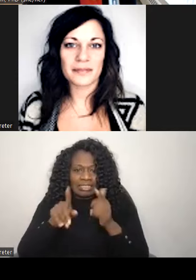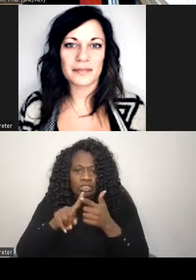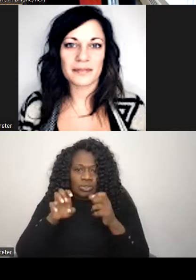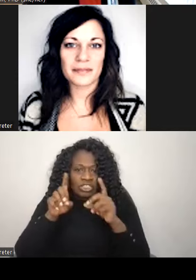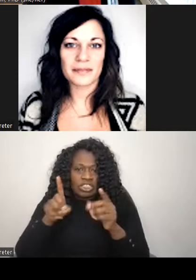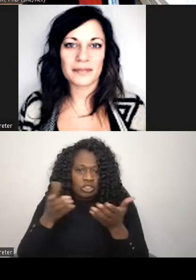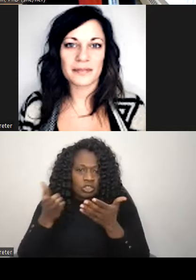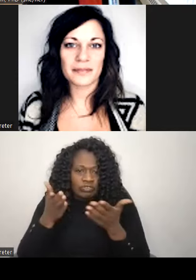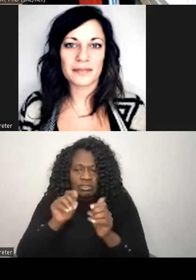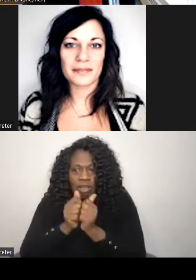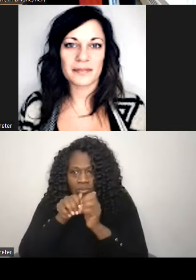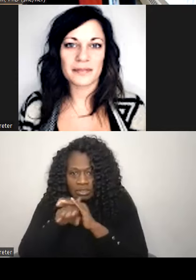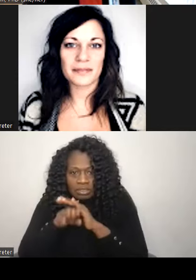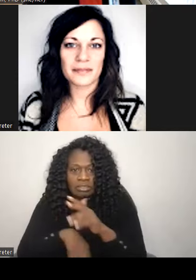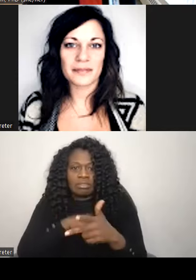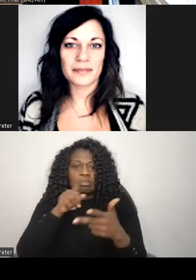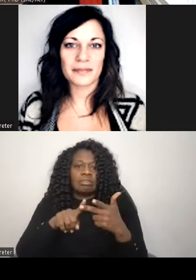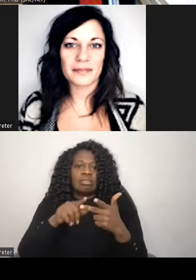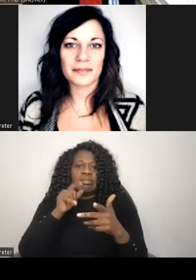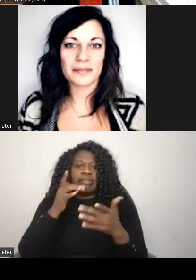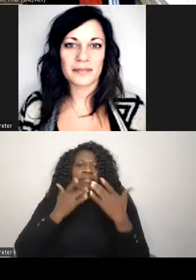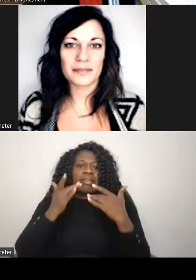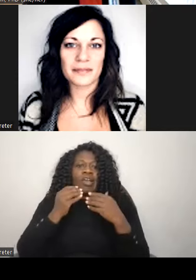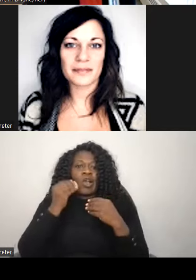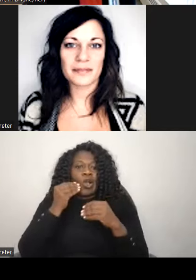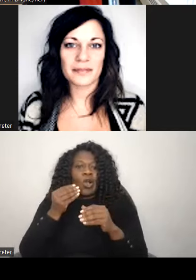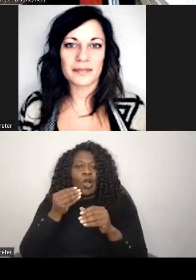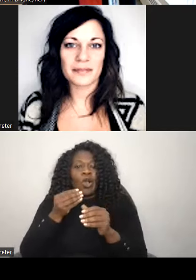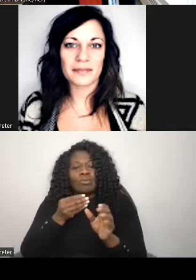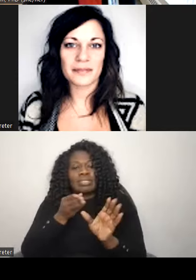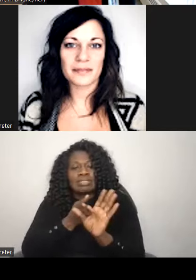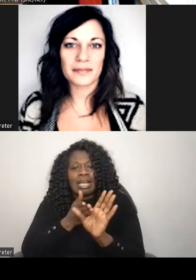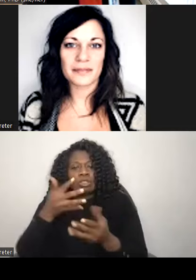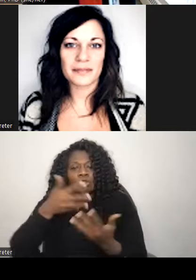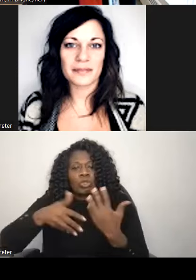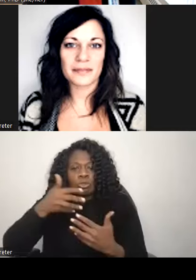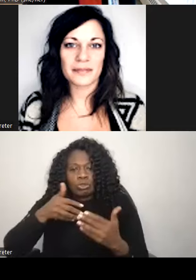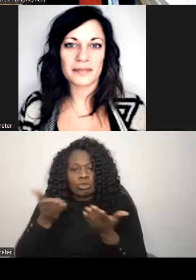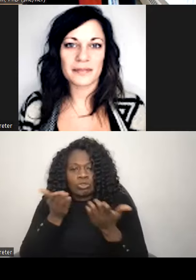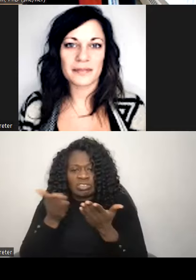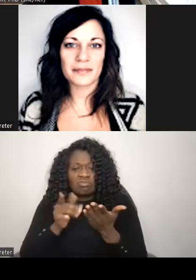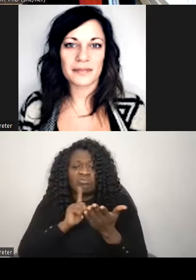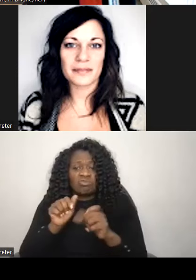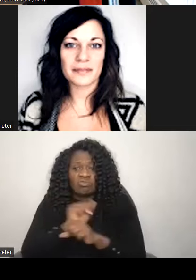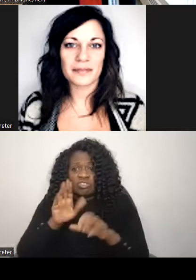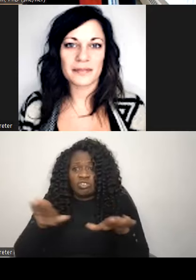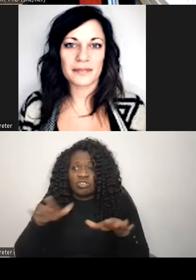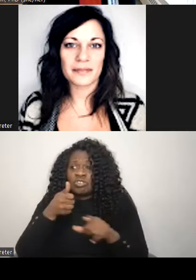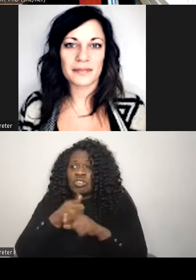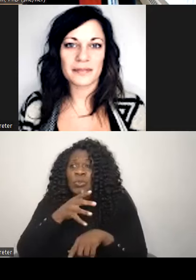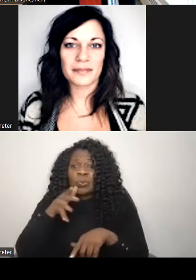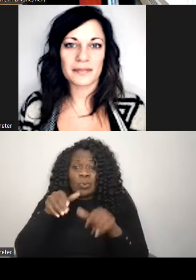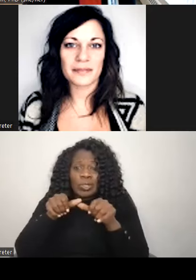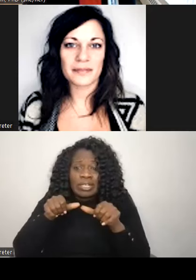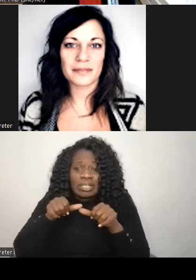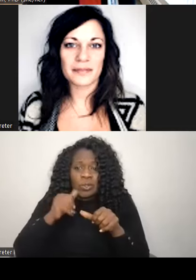and accommodations, and a lack of in-home and psychosocial services. This was particularly true for children who were in rural areas,